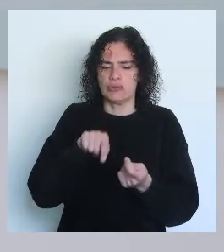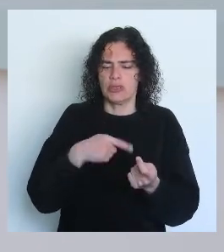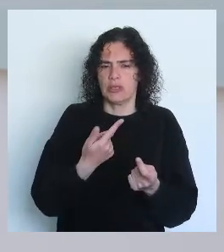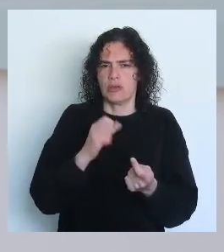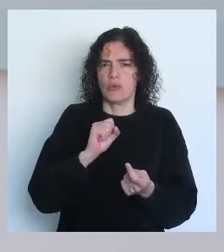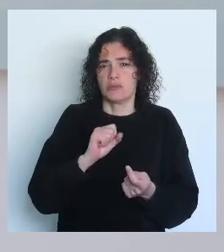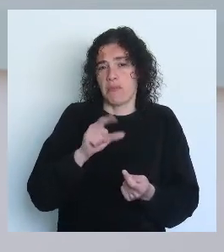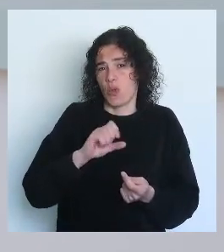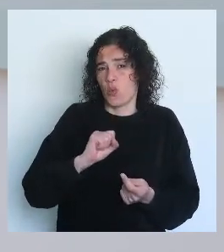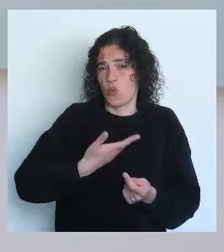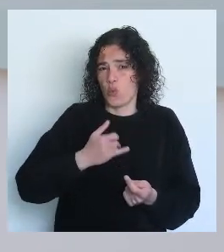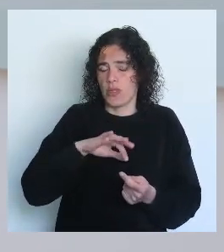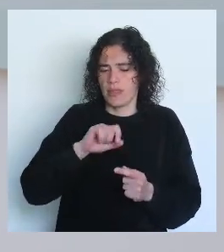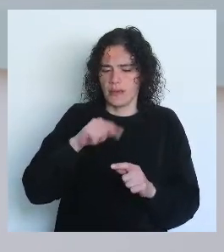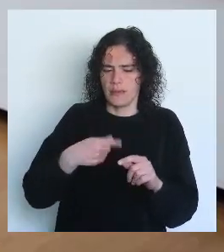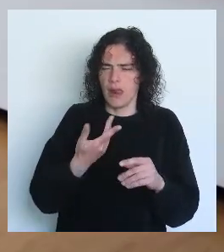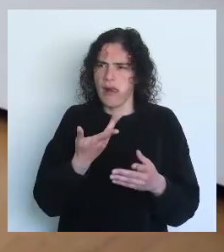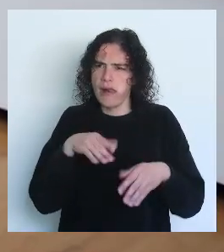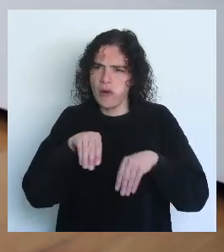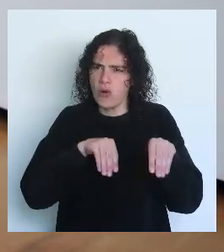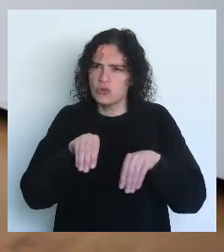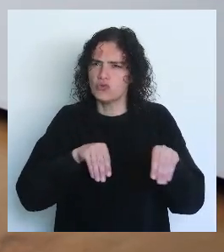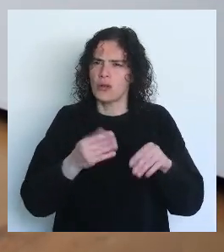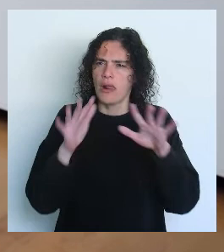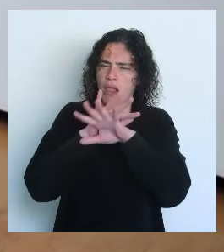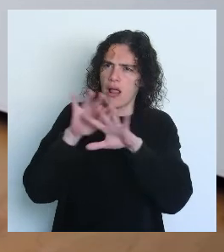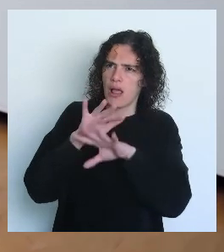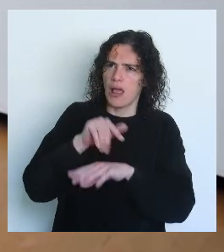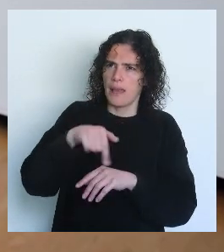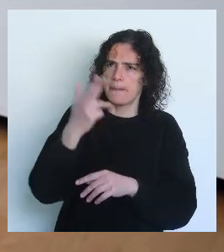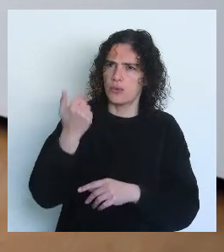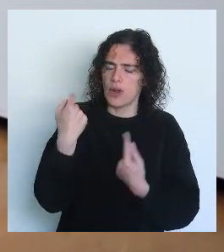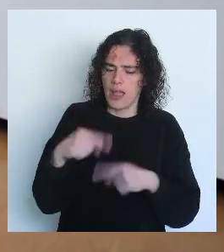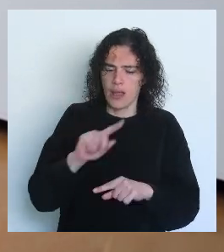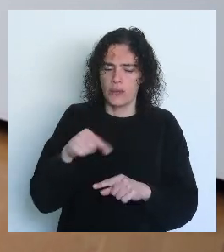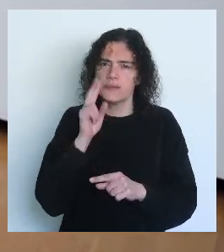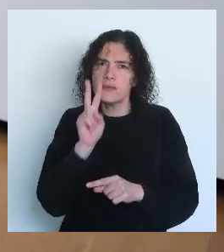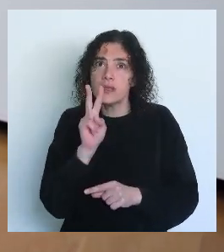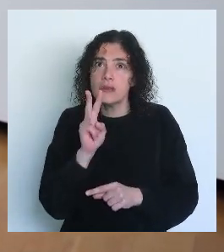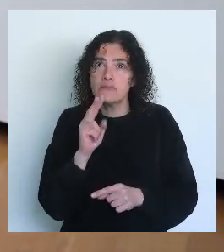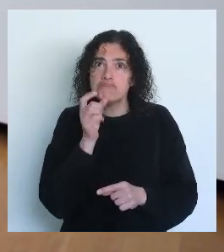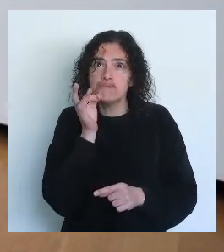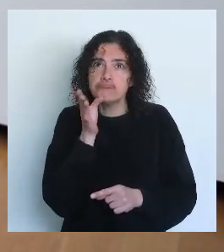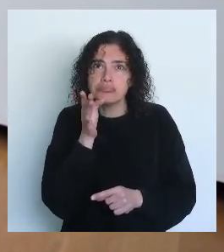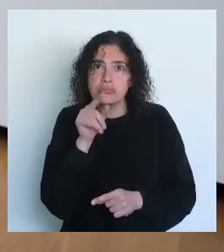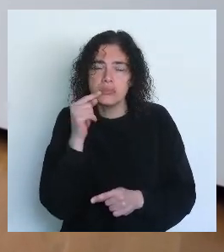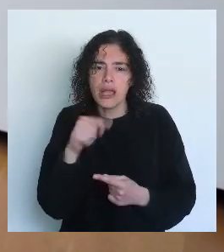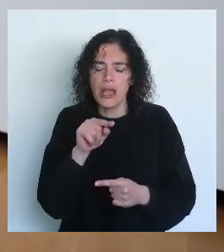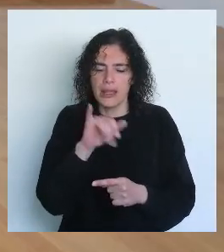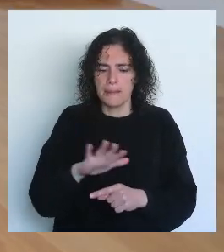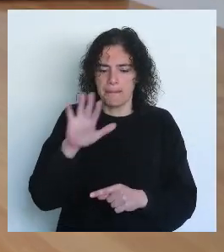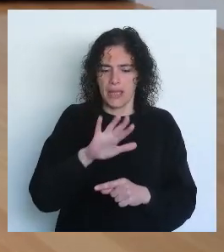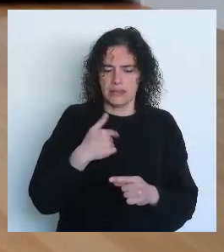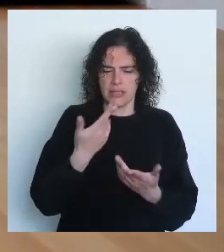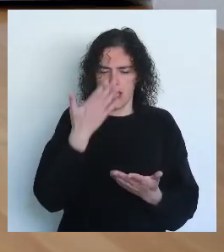like Richter or like Gracia Coutinho, plays with the ambiguity of what is on the painting. When you look at the painting quickly,